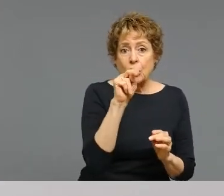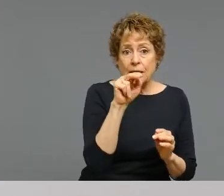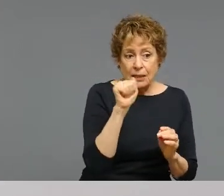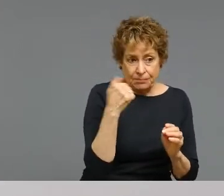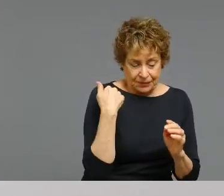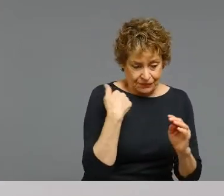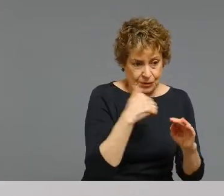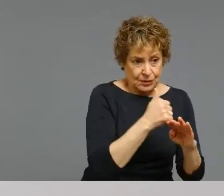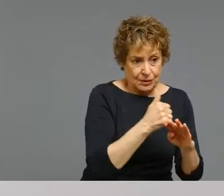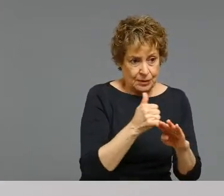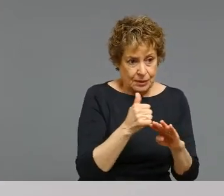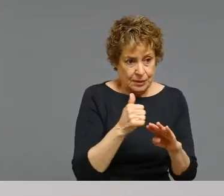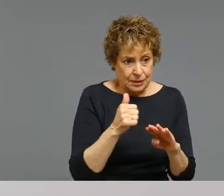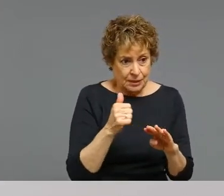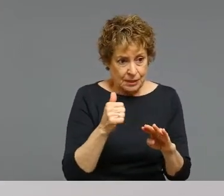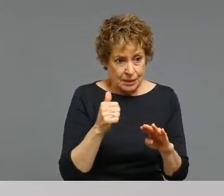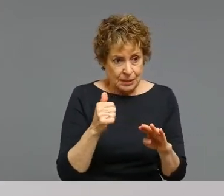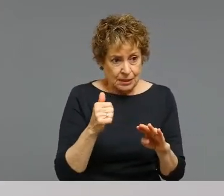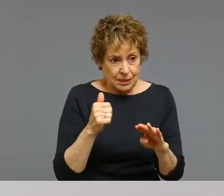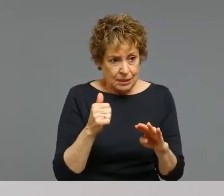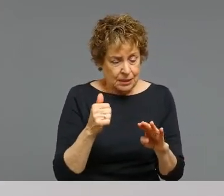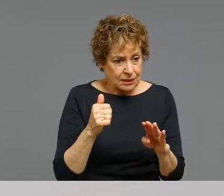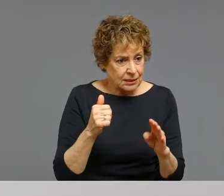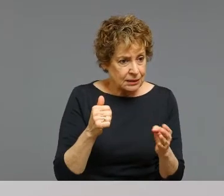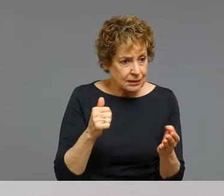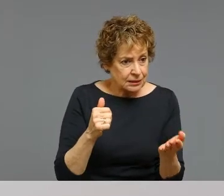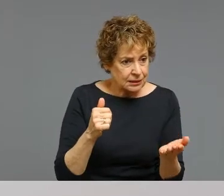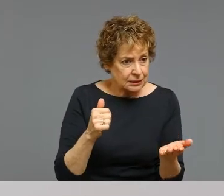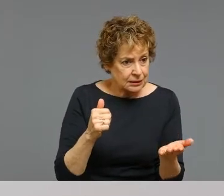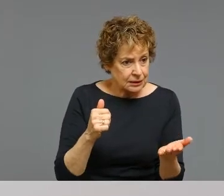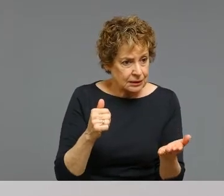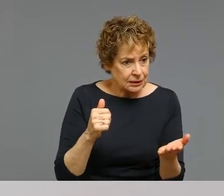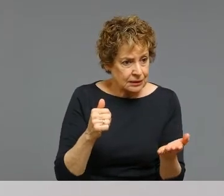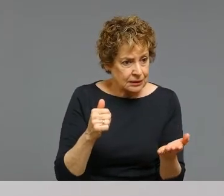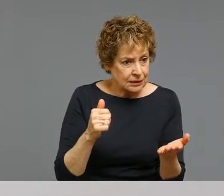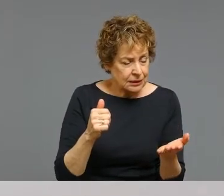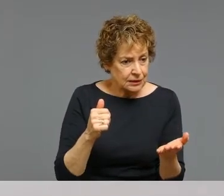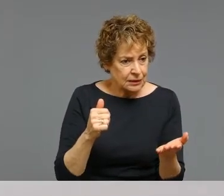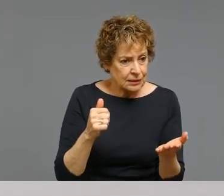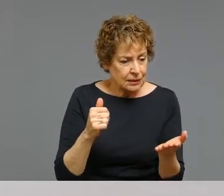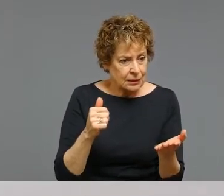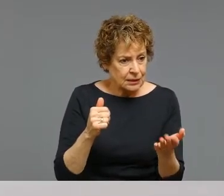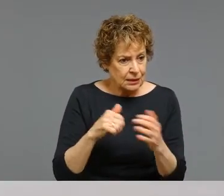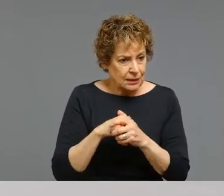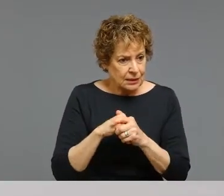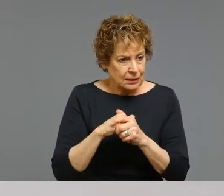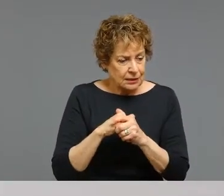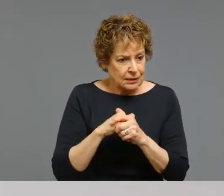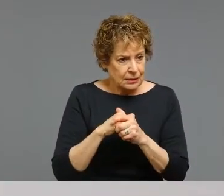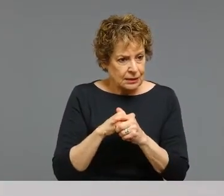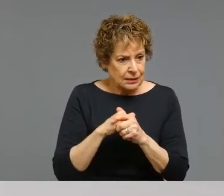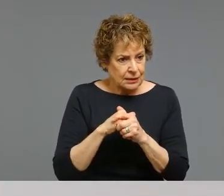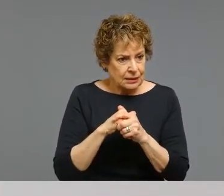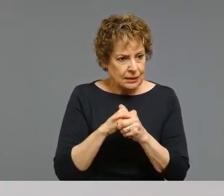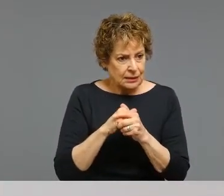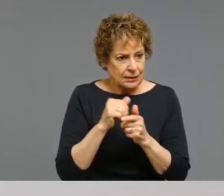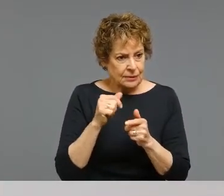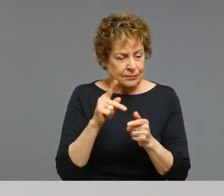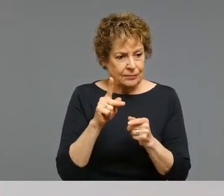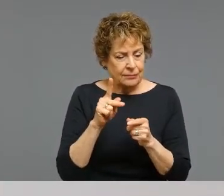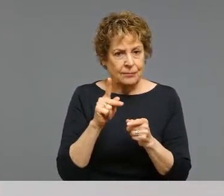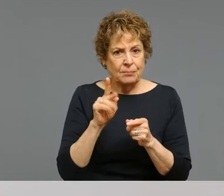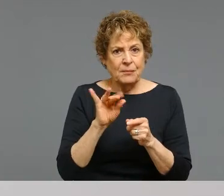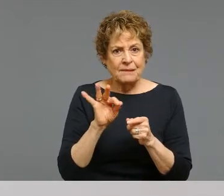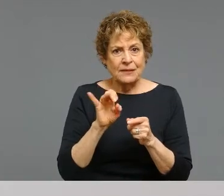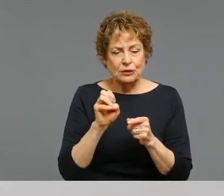of vaccine wastage with Pfizer being applied in these local places? Yeah. So I don't have exact numbers for